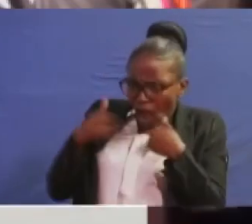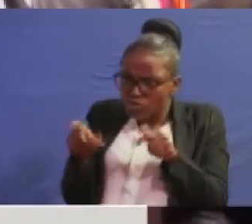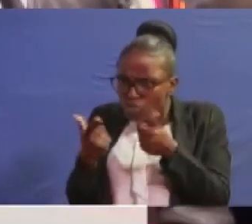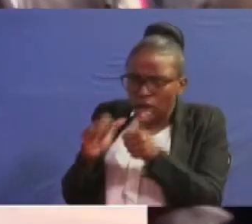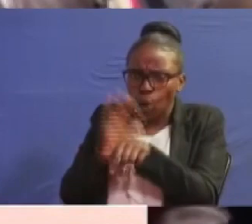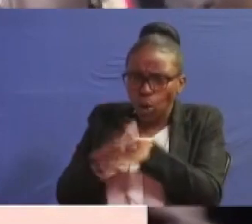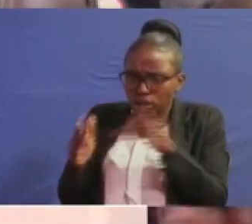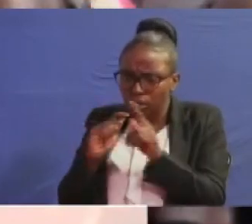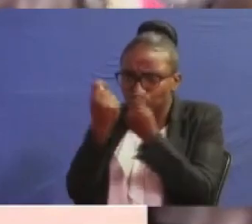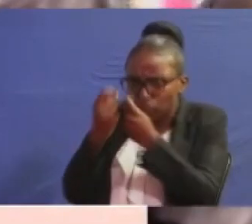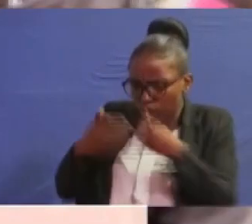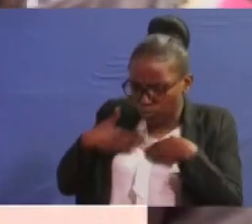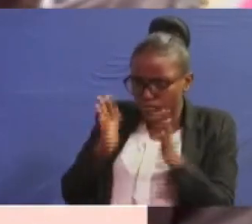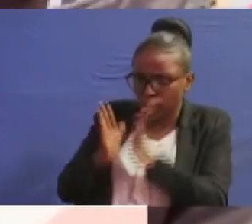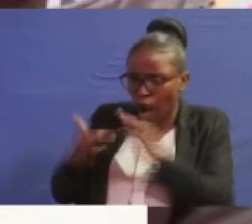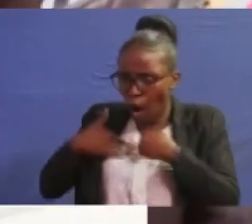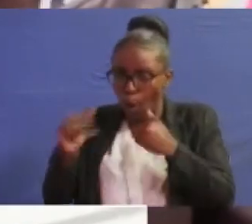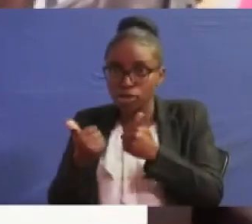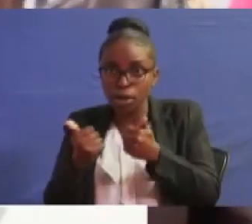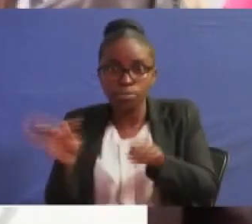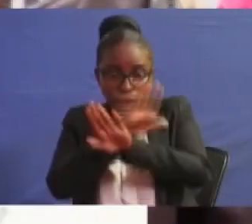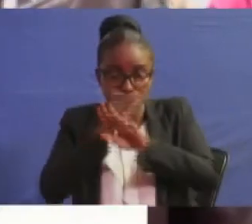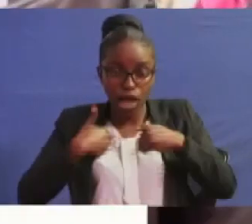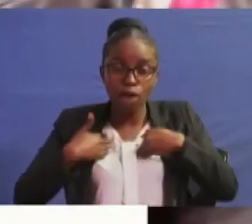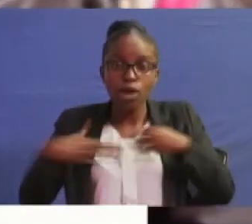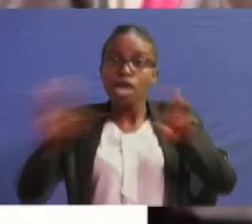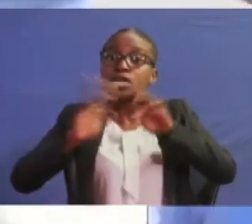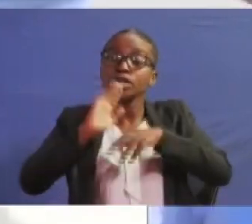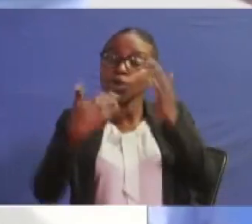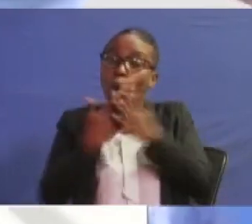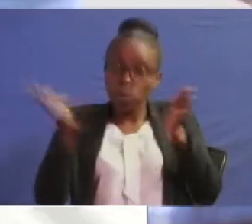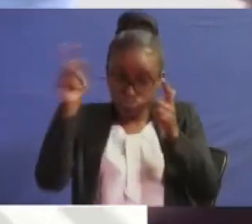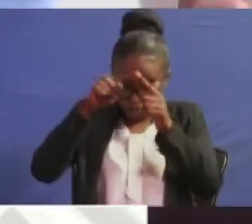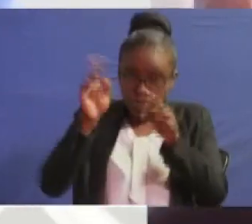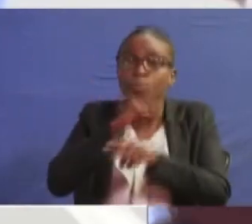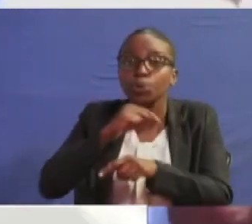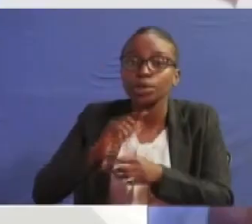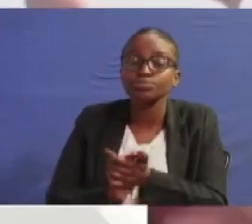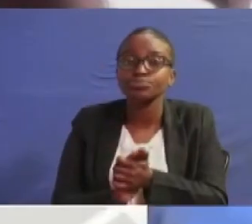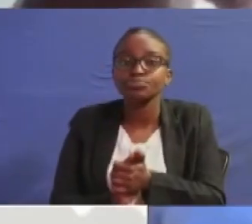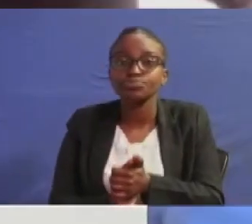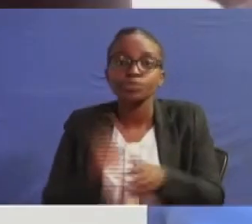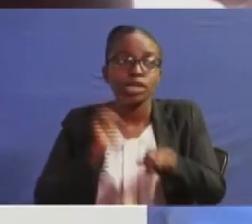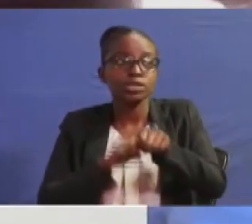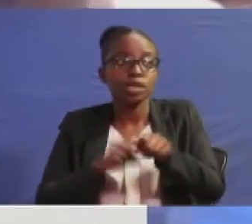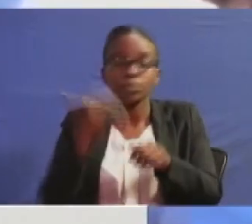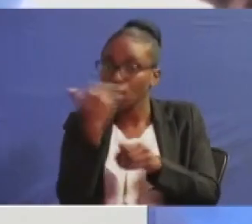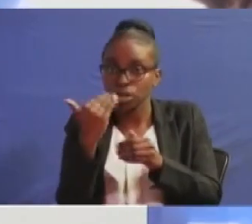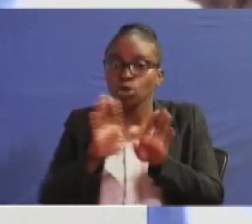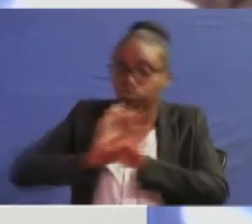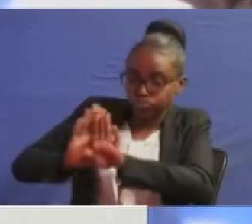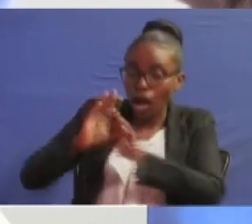wamepangana usiku. Wakafika mahali wakasema already kitu imeisha. Kama Ruto anataka Gachagua aondoke, hata yeye